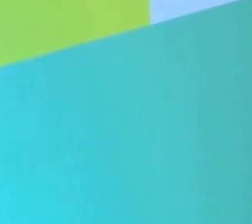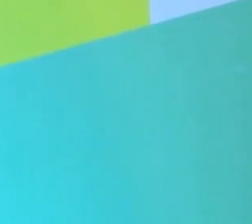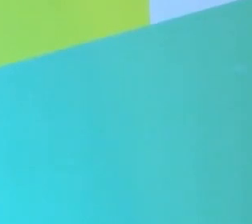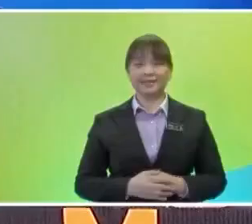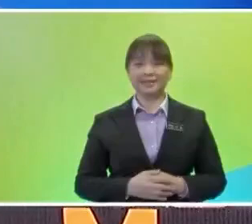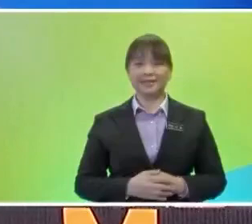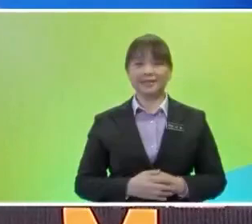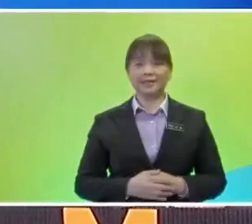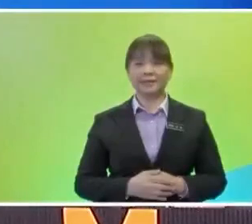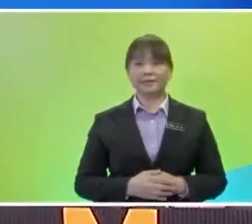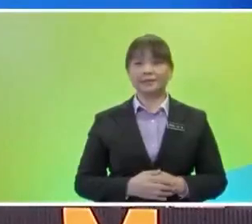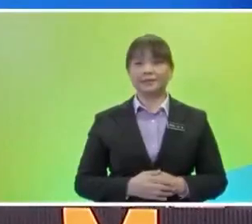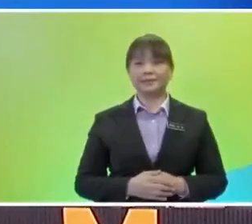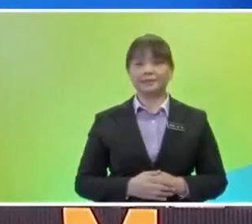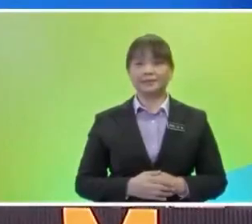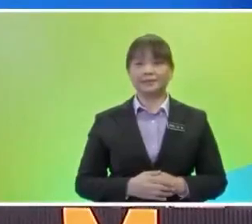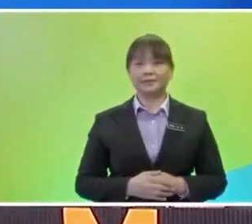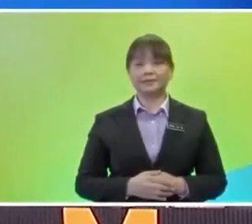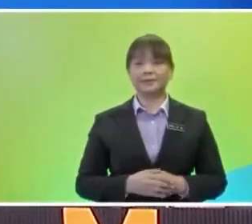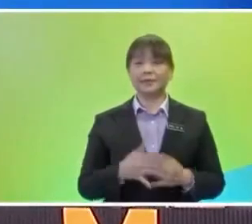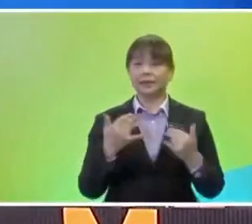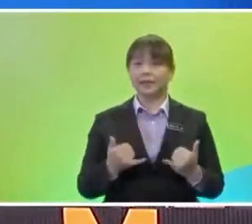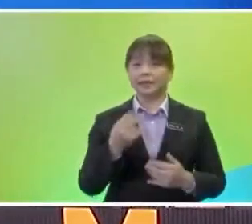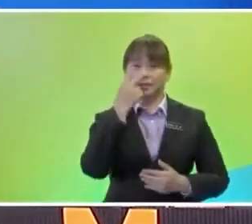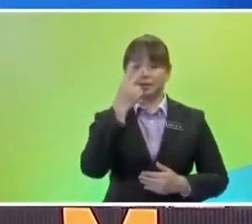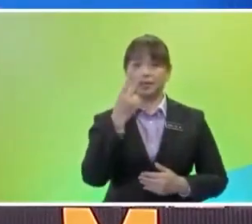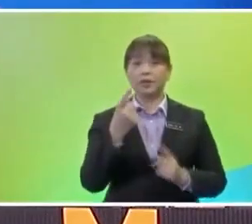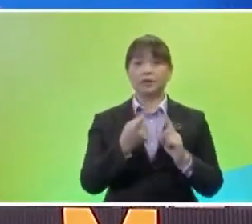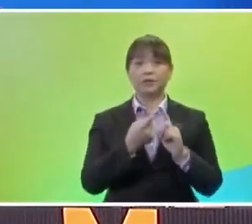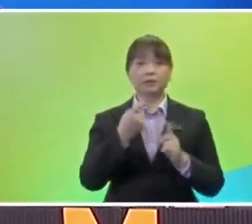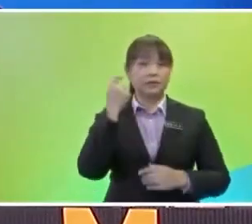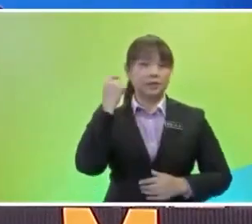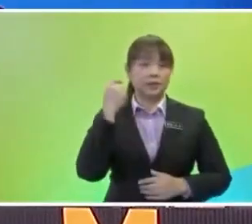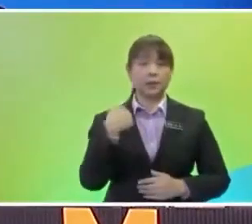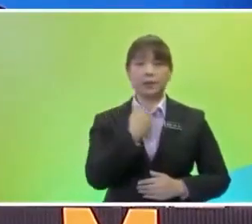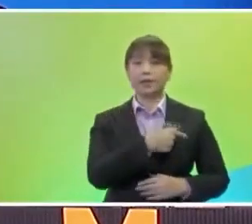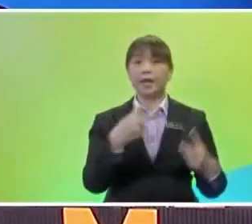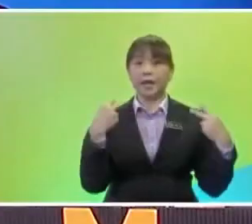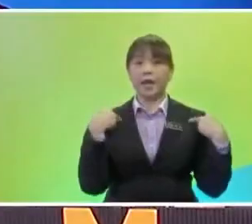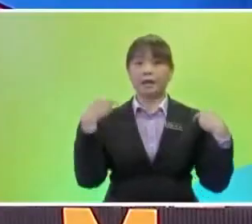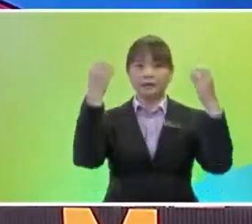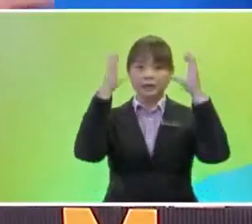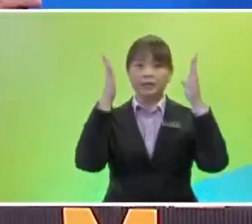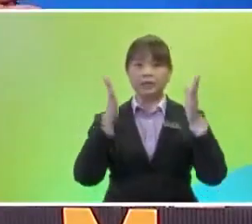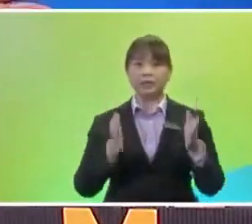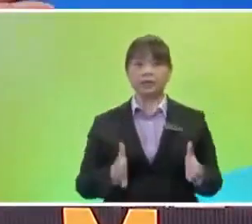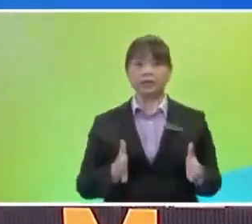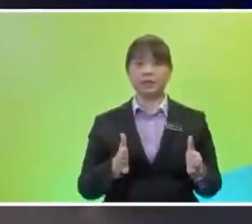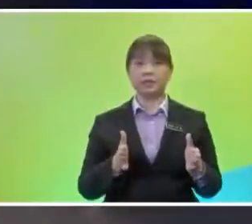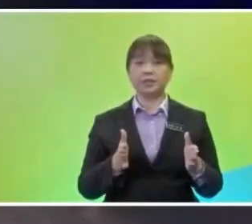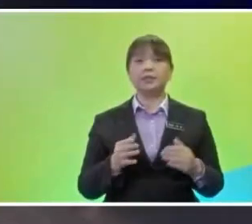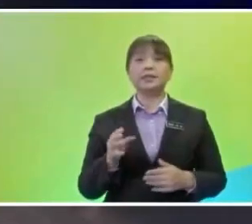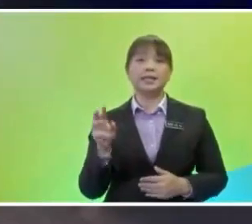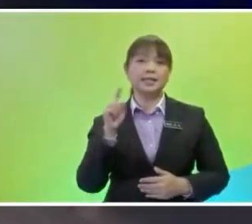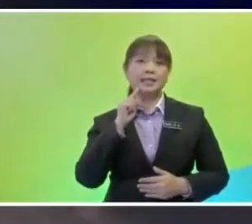Okay, great to have you here. And as you can see from the profile just now, we have our teacher, who is Ms. Zakiah. Hello, Ms.